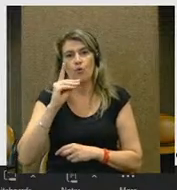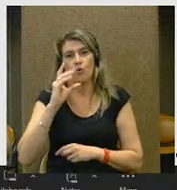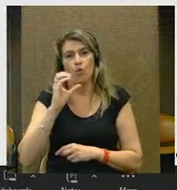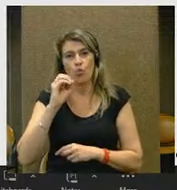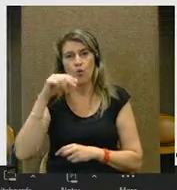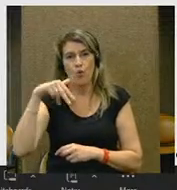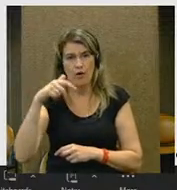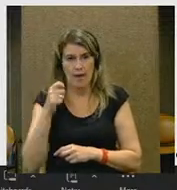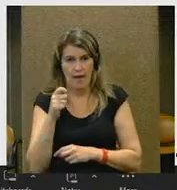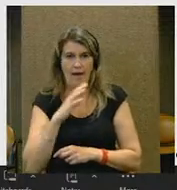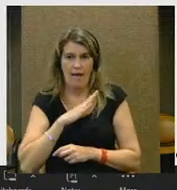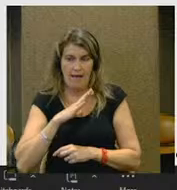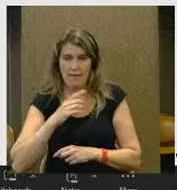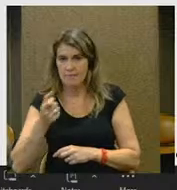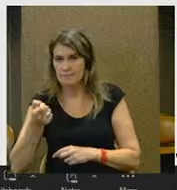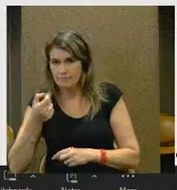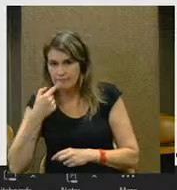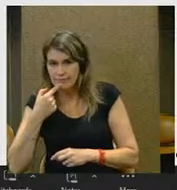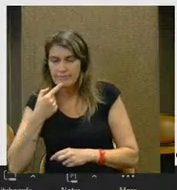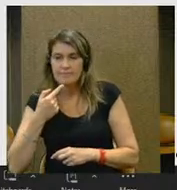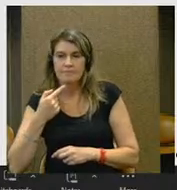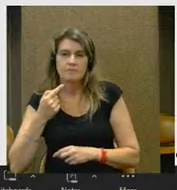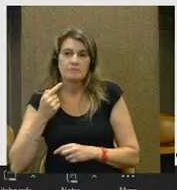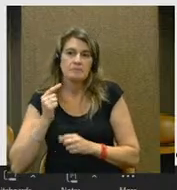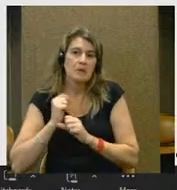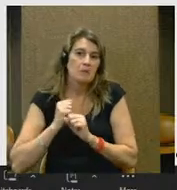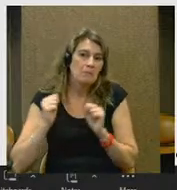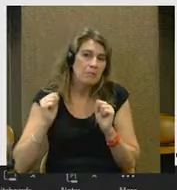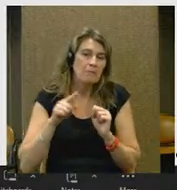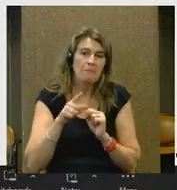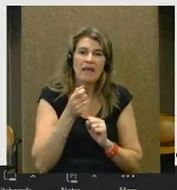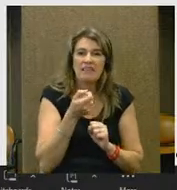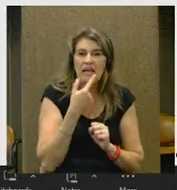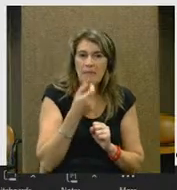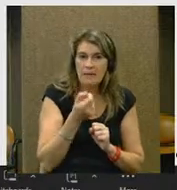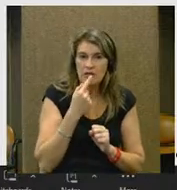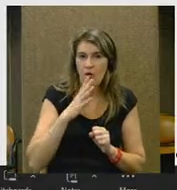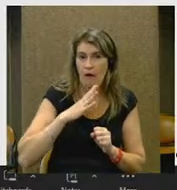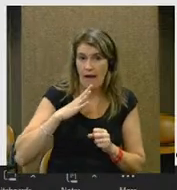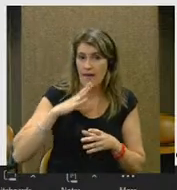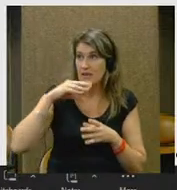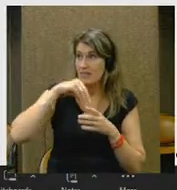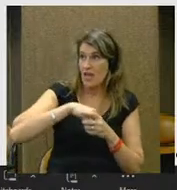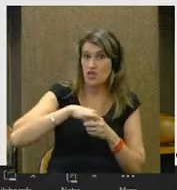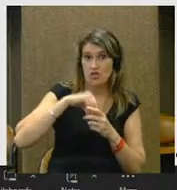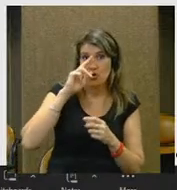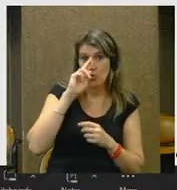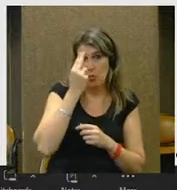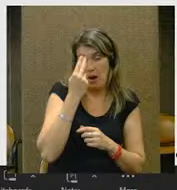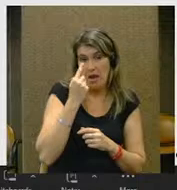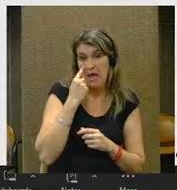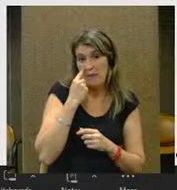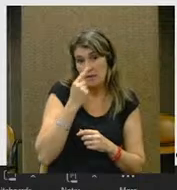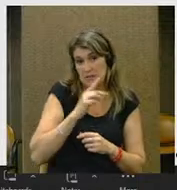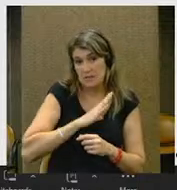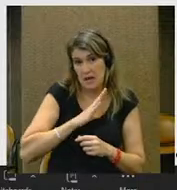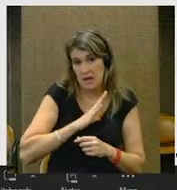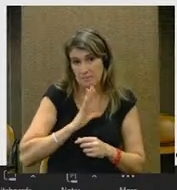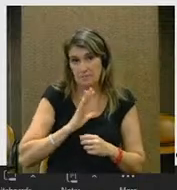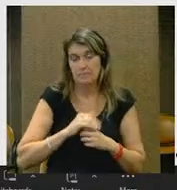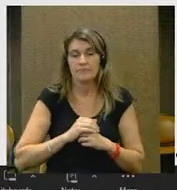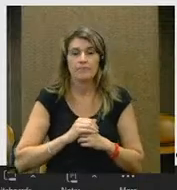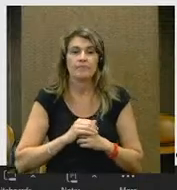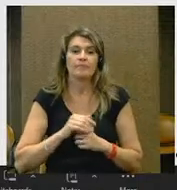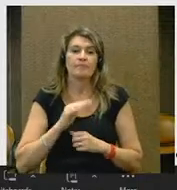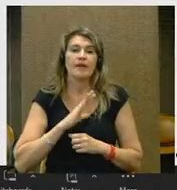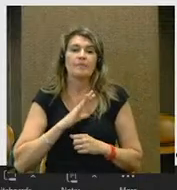available those medications are in Uruguay. But this is something that you'll want to be thinking about right now